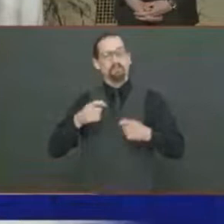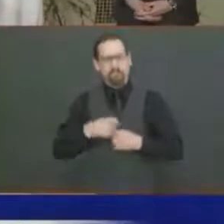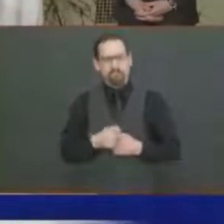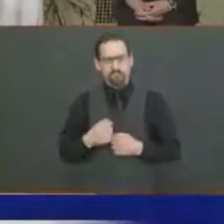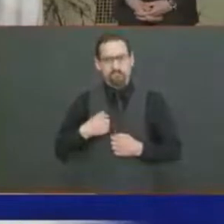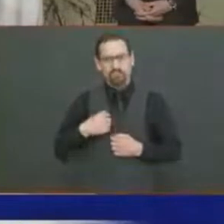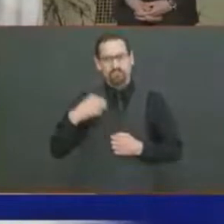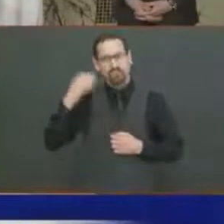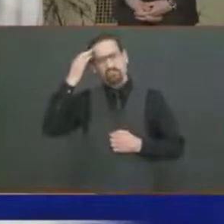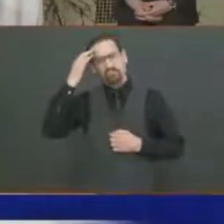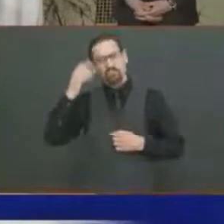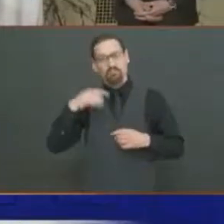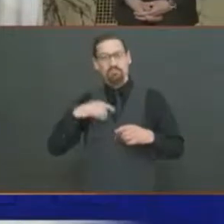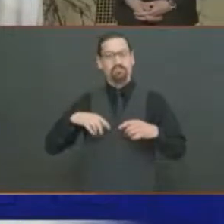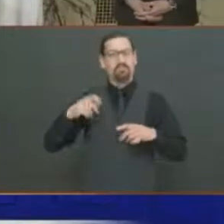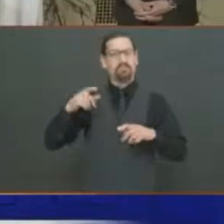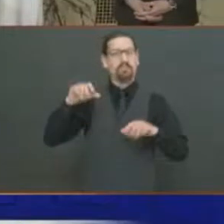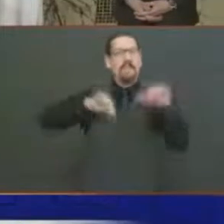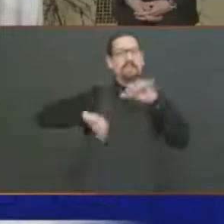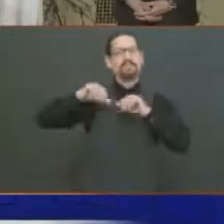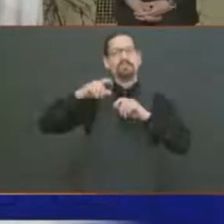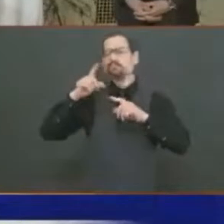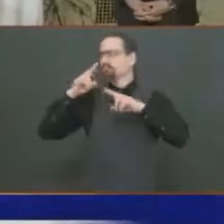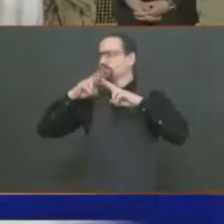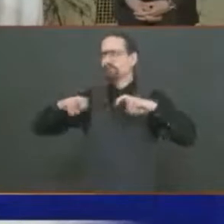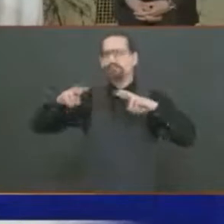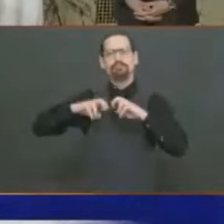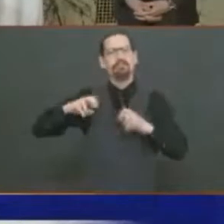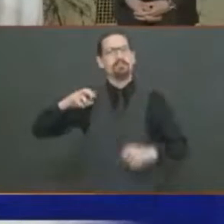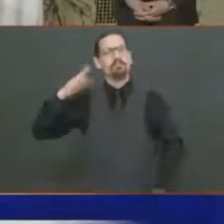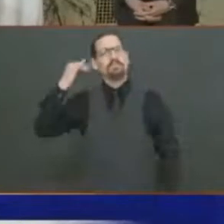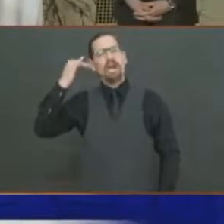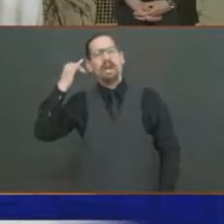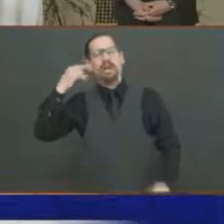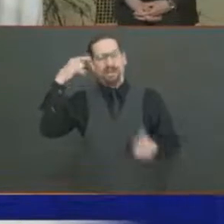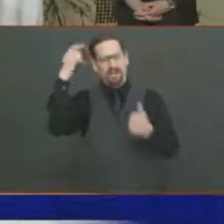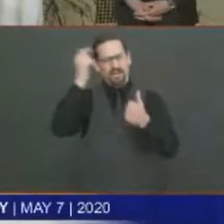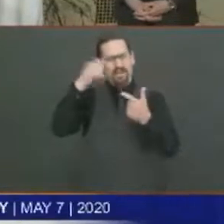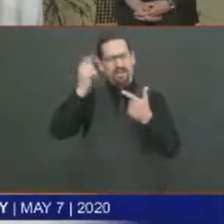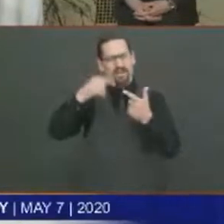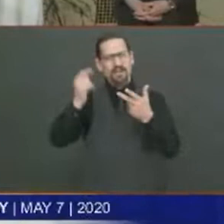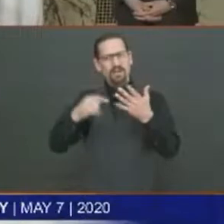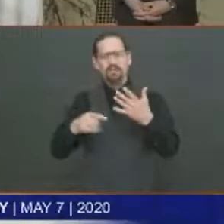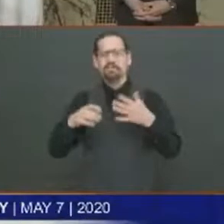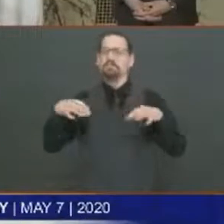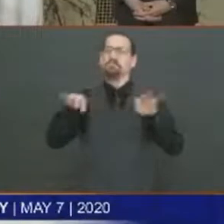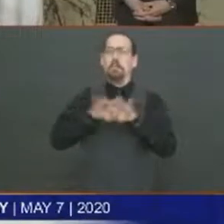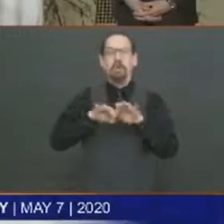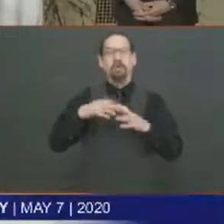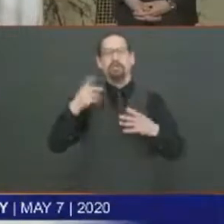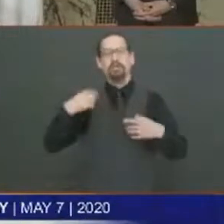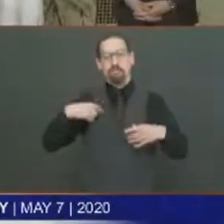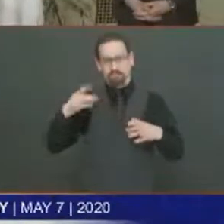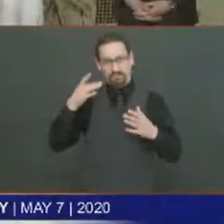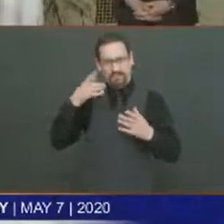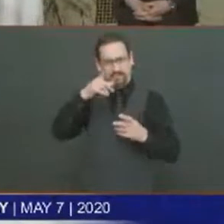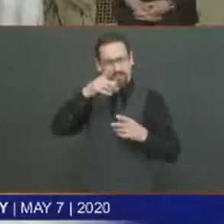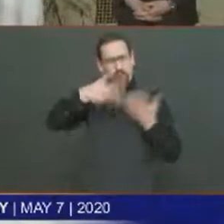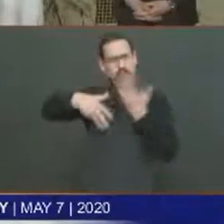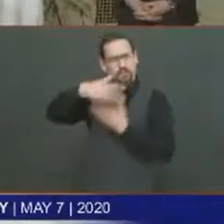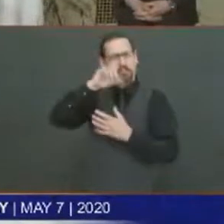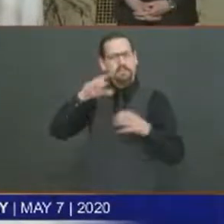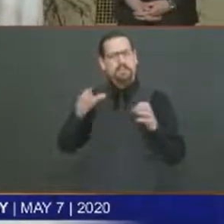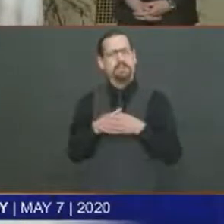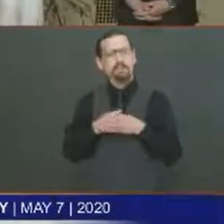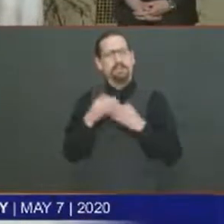of why we are saying it's important to keep your network small. It's important to be able